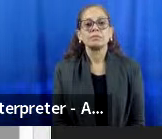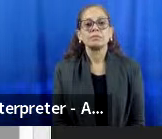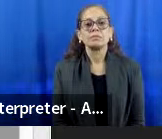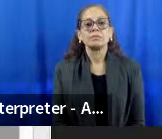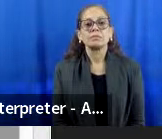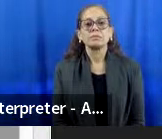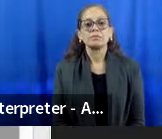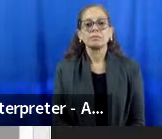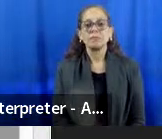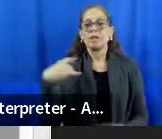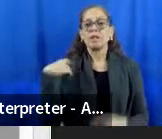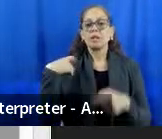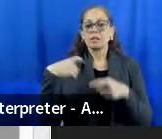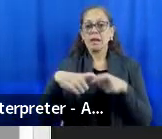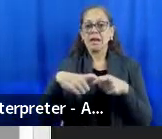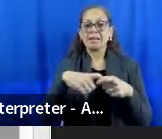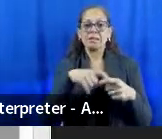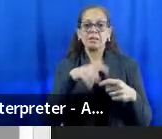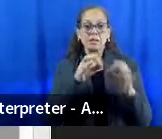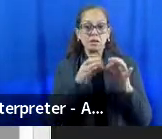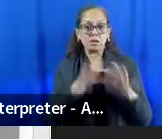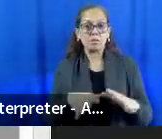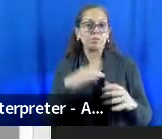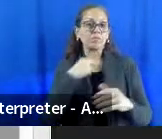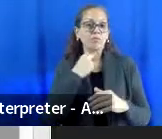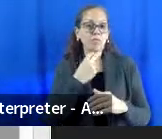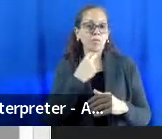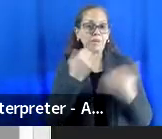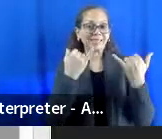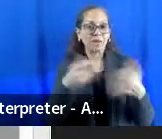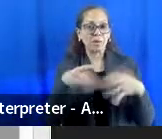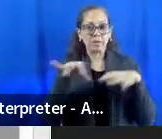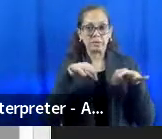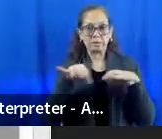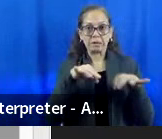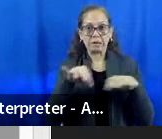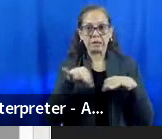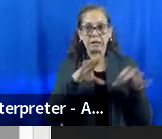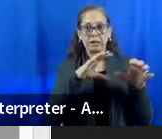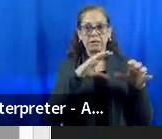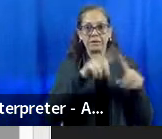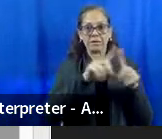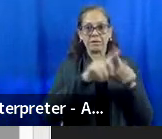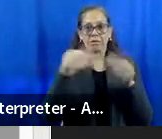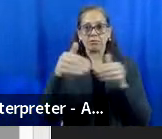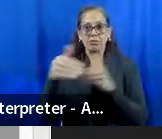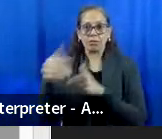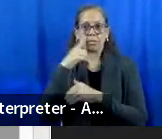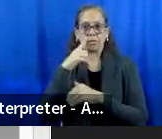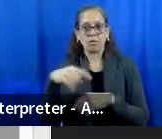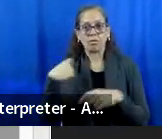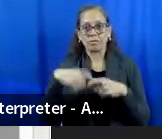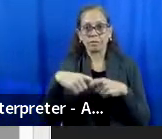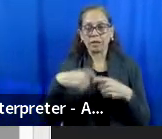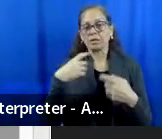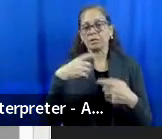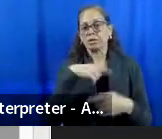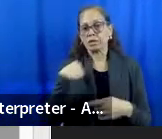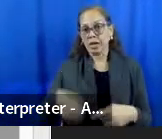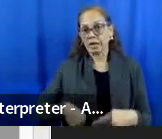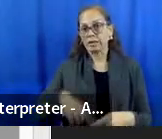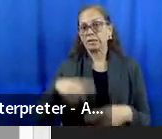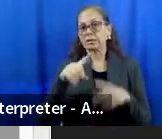interpretación en español, aprieten el botón donde dice lenguaje